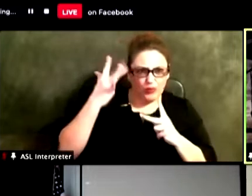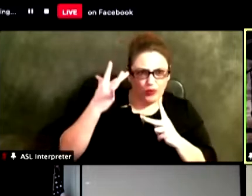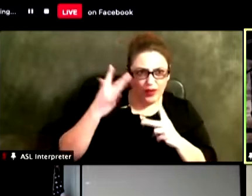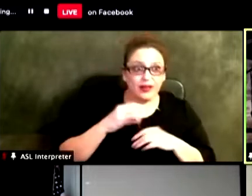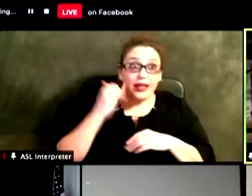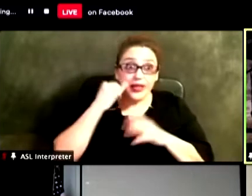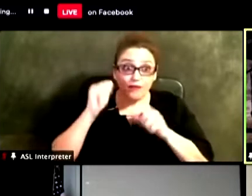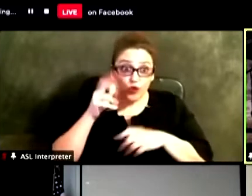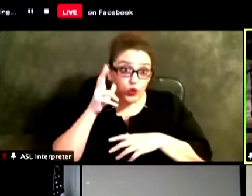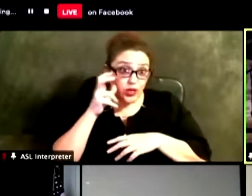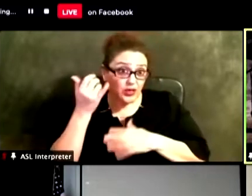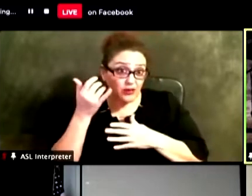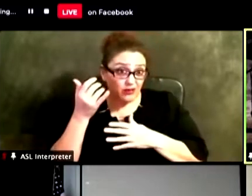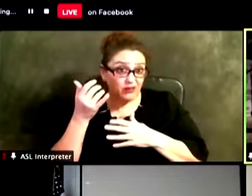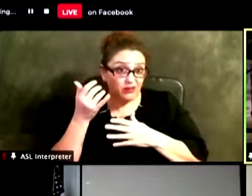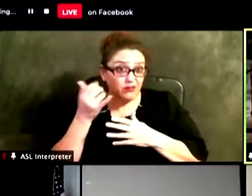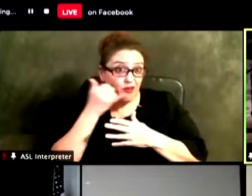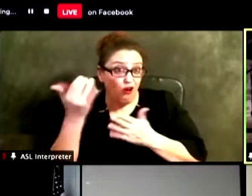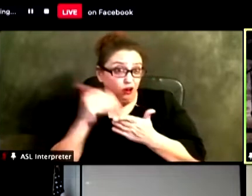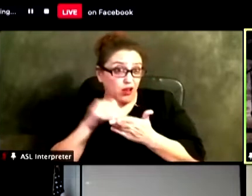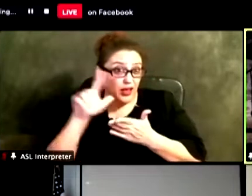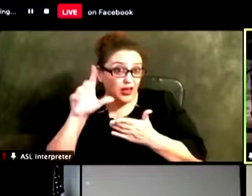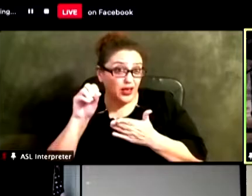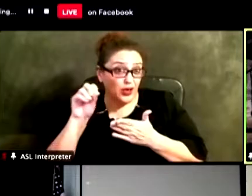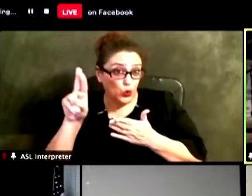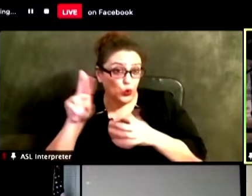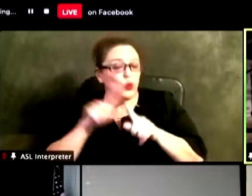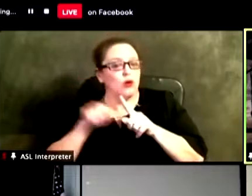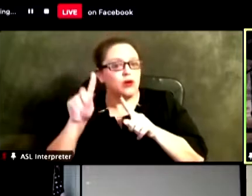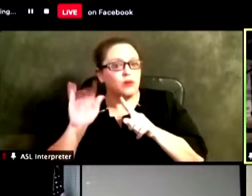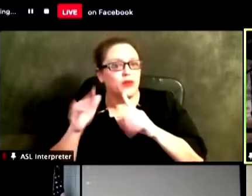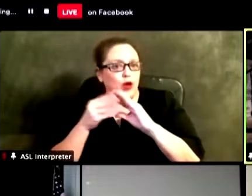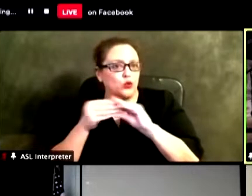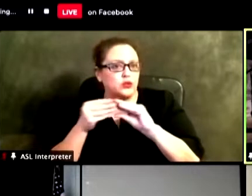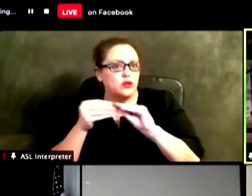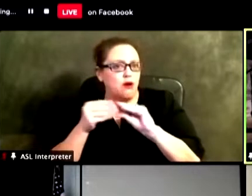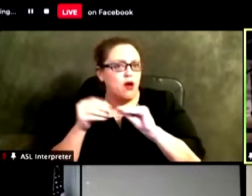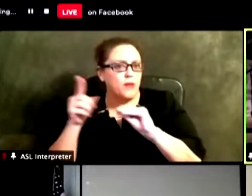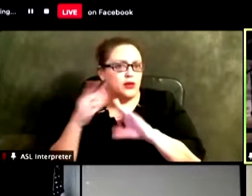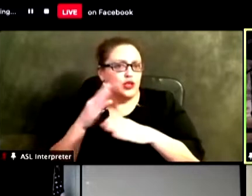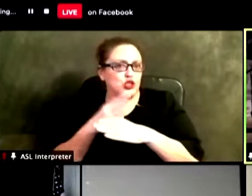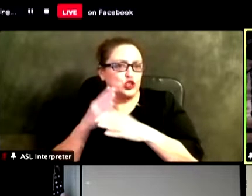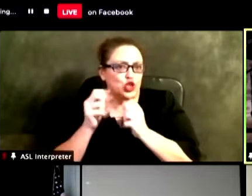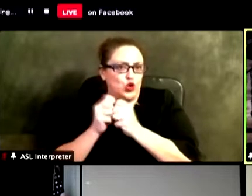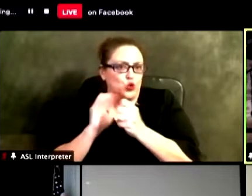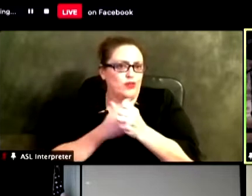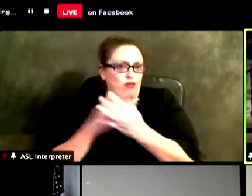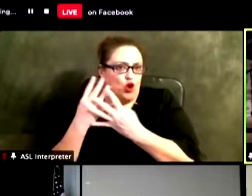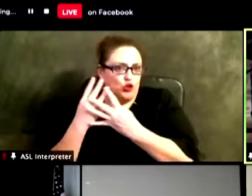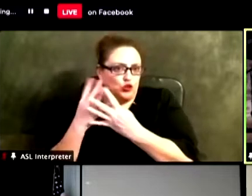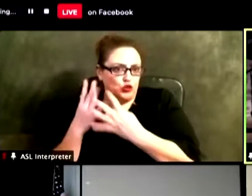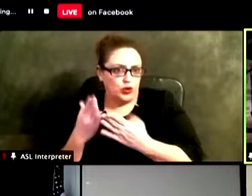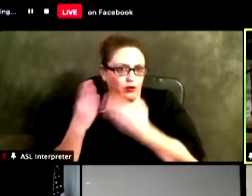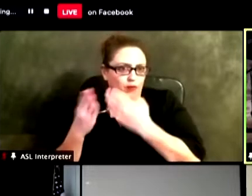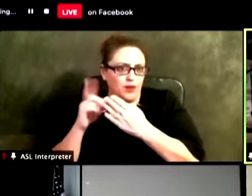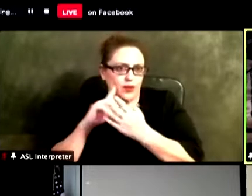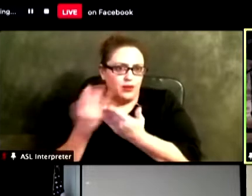and then we'll try to get you back on the air. But that was the comment that he gave to the call screener, and we'll see if we can get him back here in just a